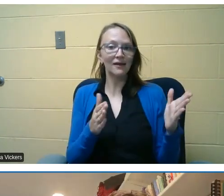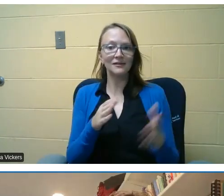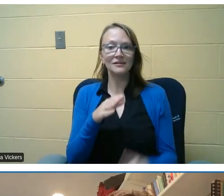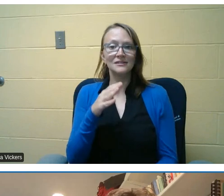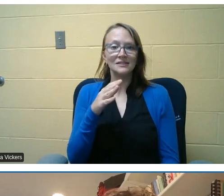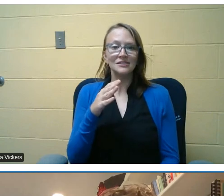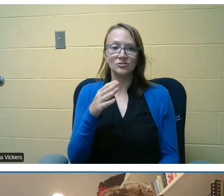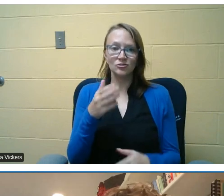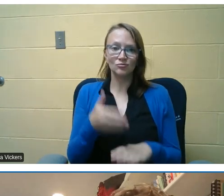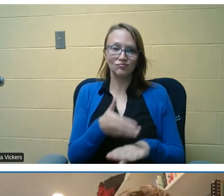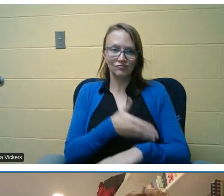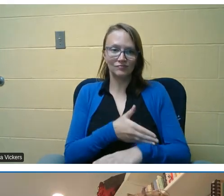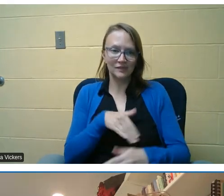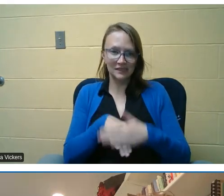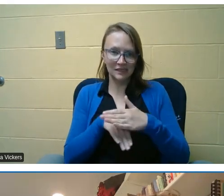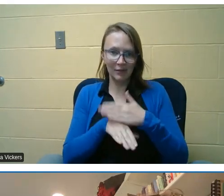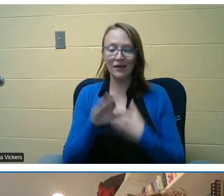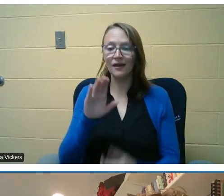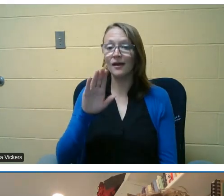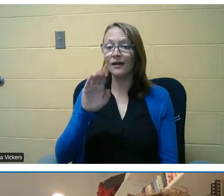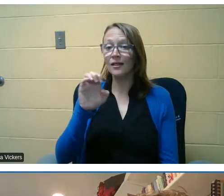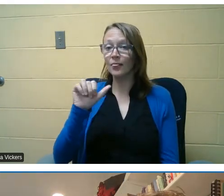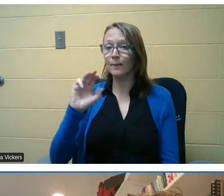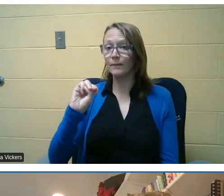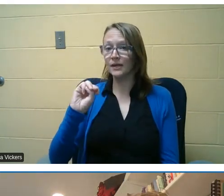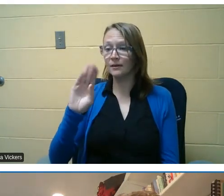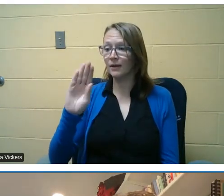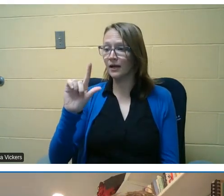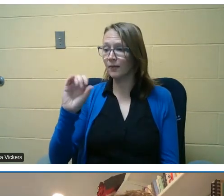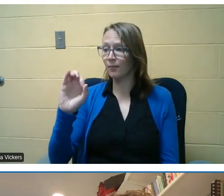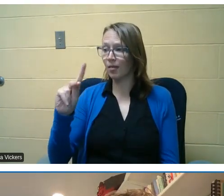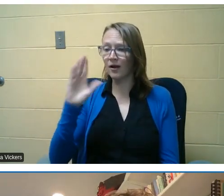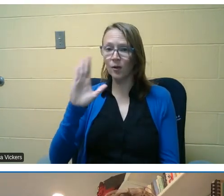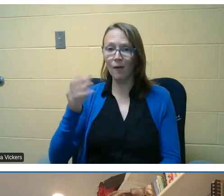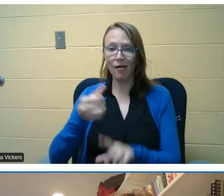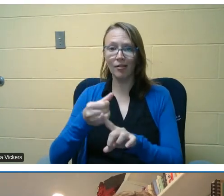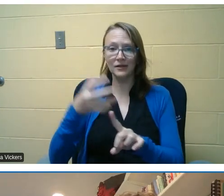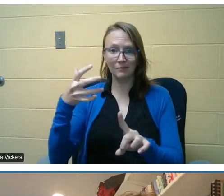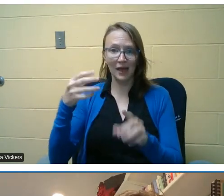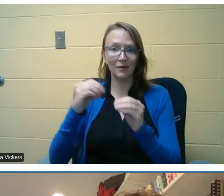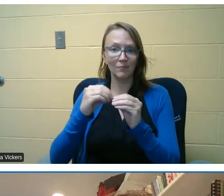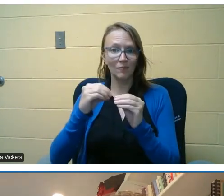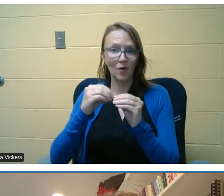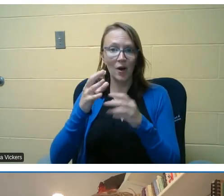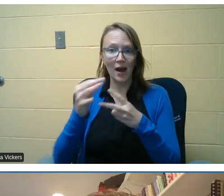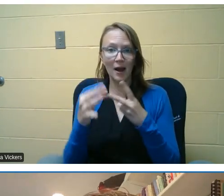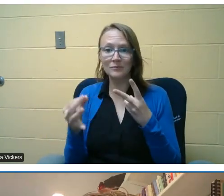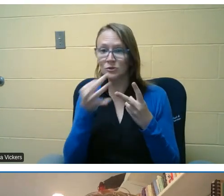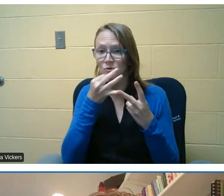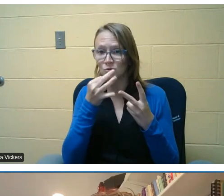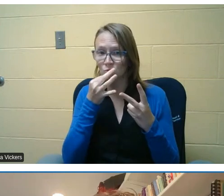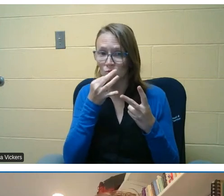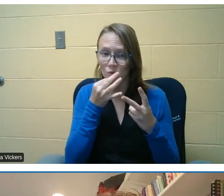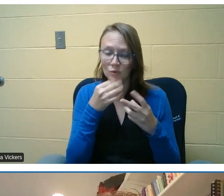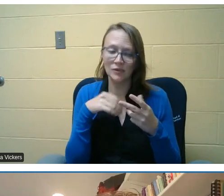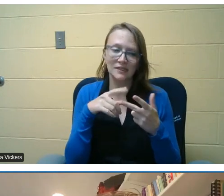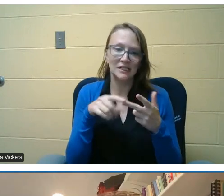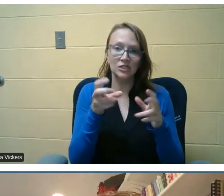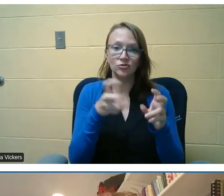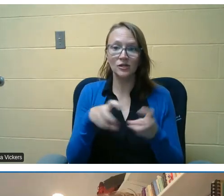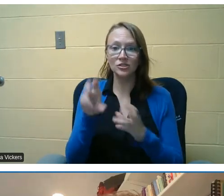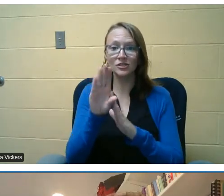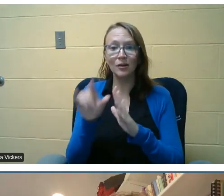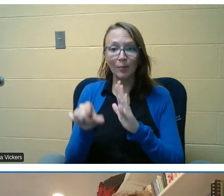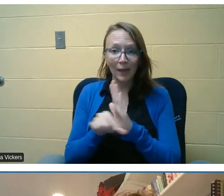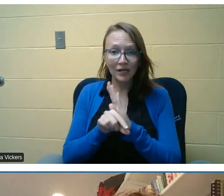be expanded very soon, so look for that. transitioning backdrops over time